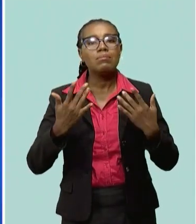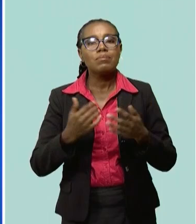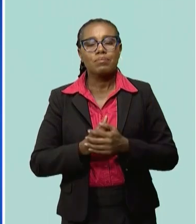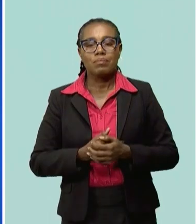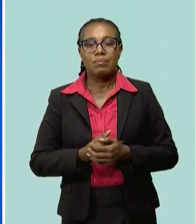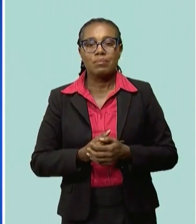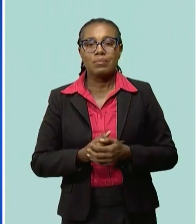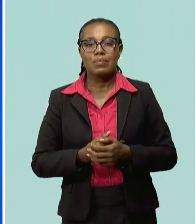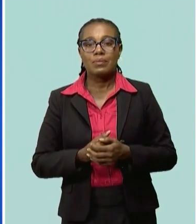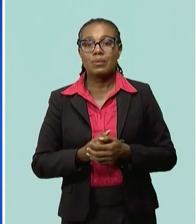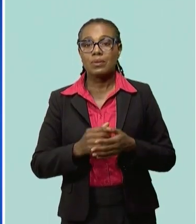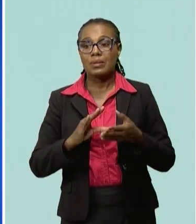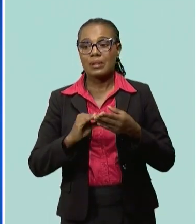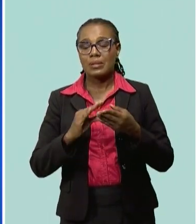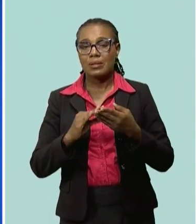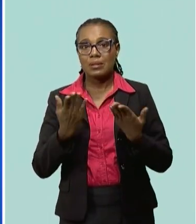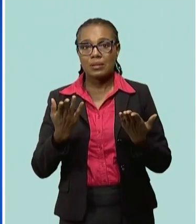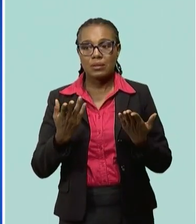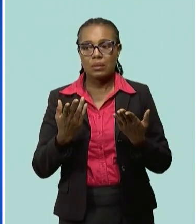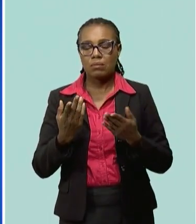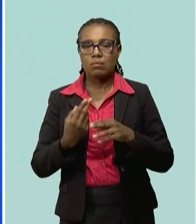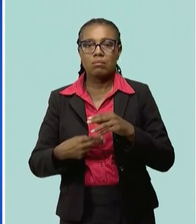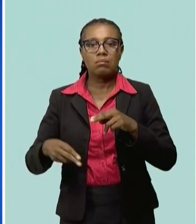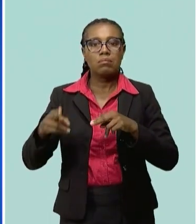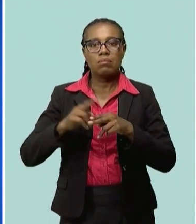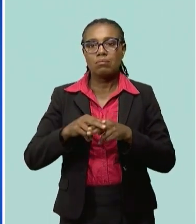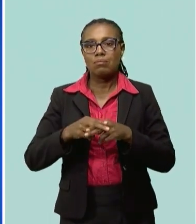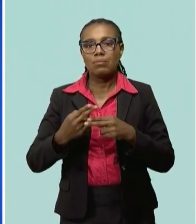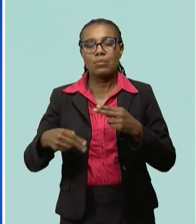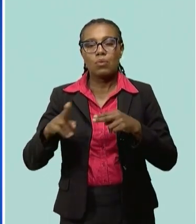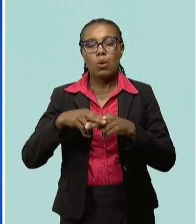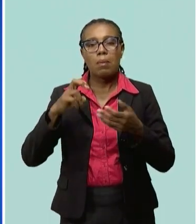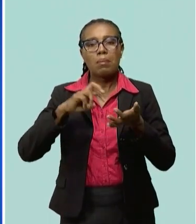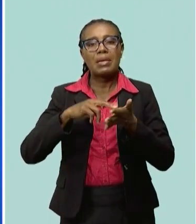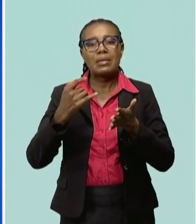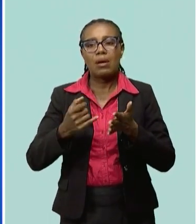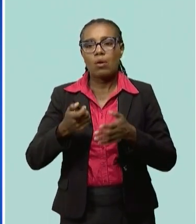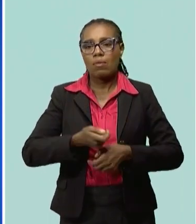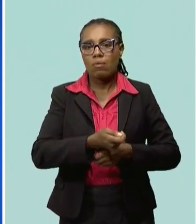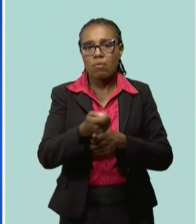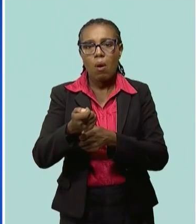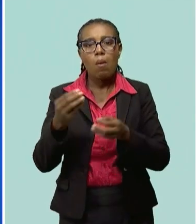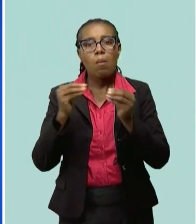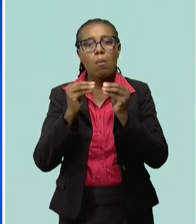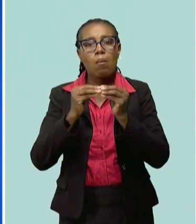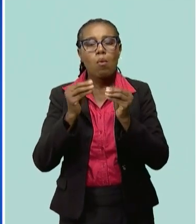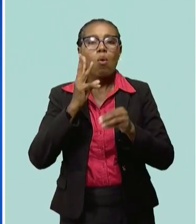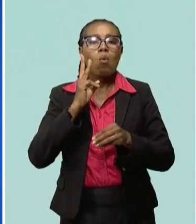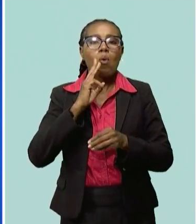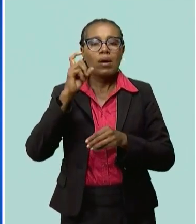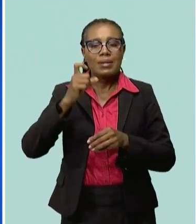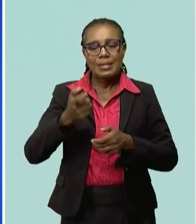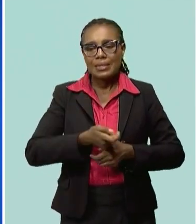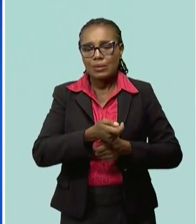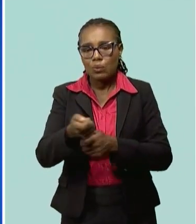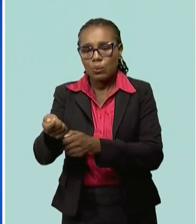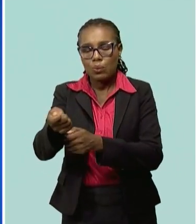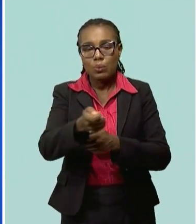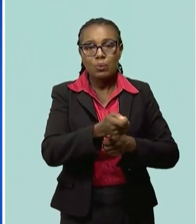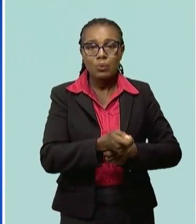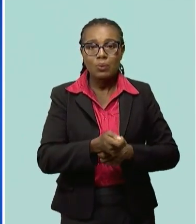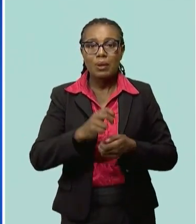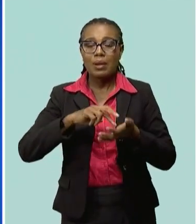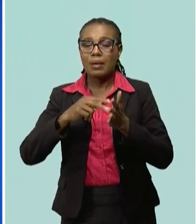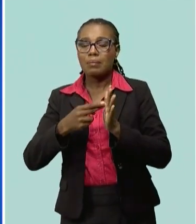Evapotranspiration rates will actually increase. So you now have to apply more water than you would normally apply. This is despite the fact, of course, that farmers